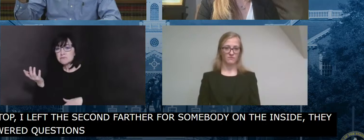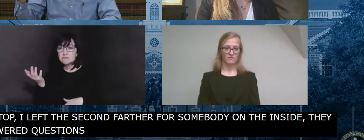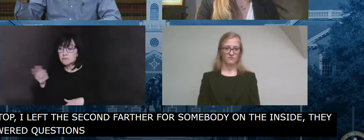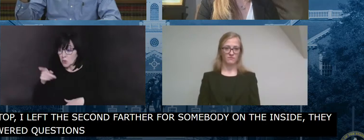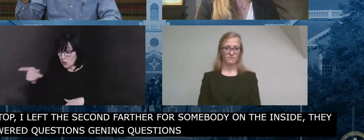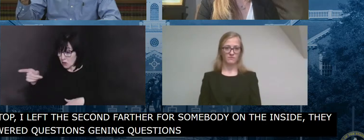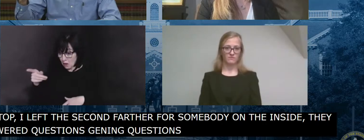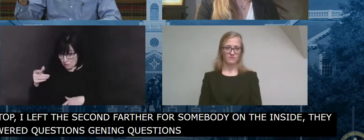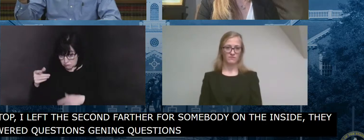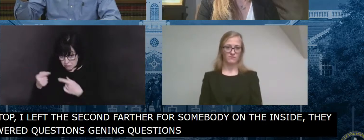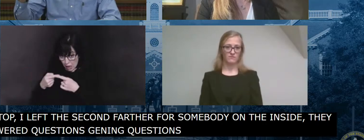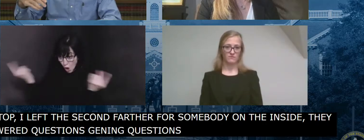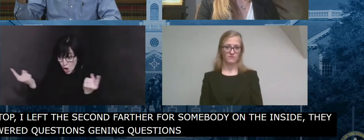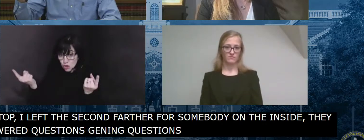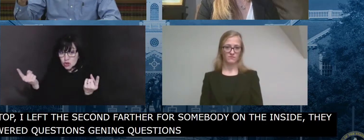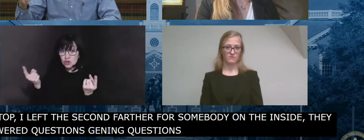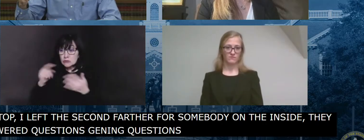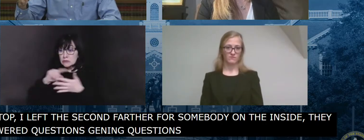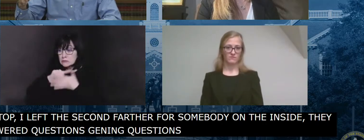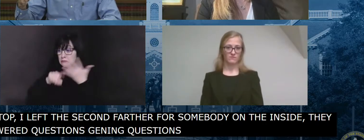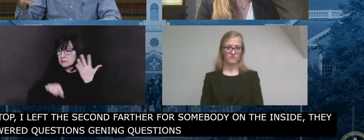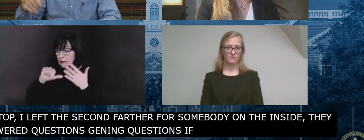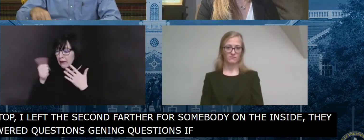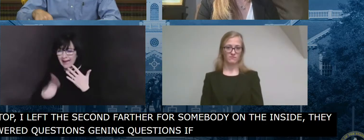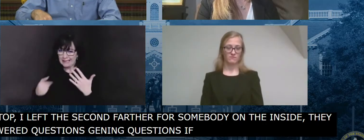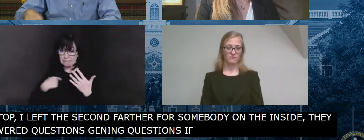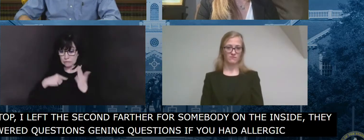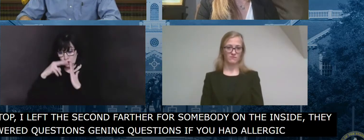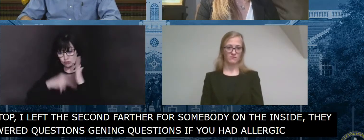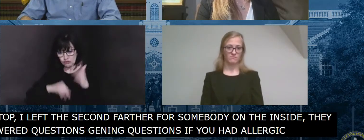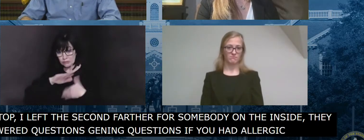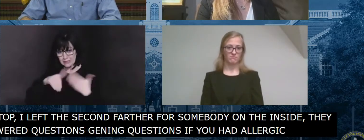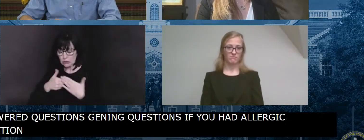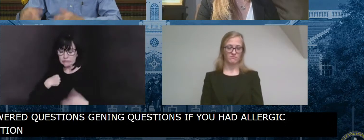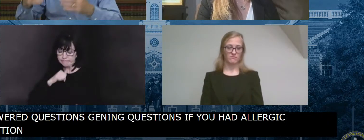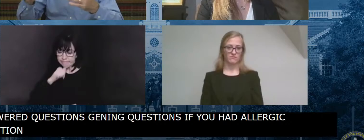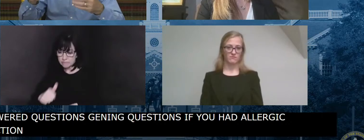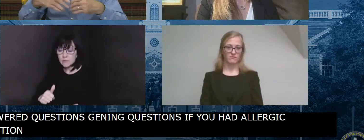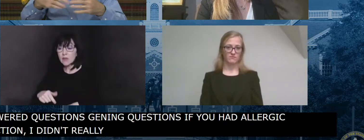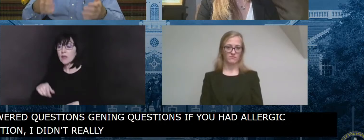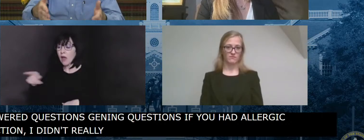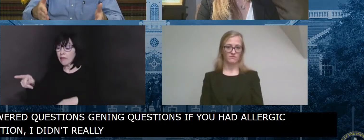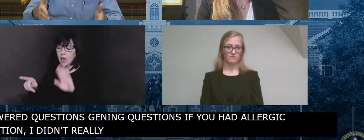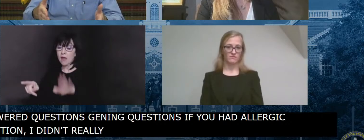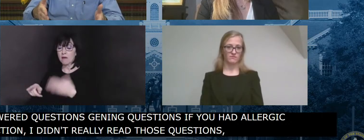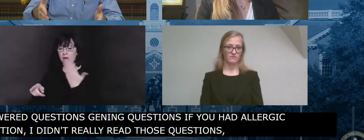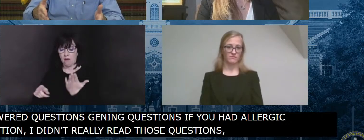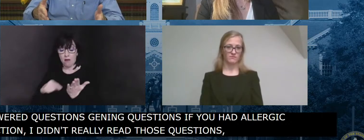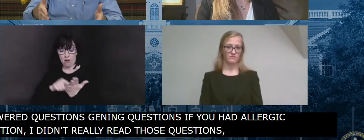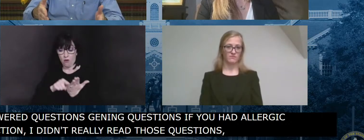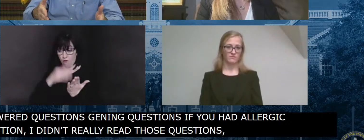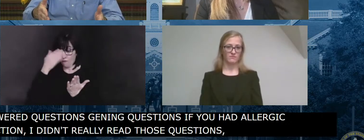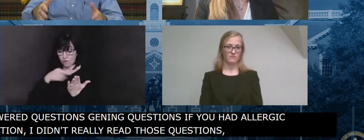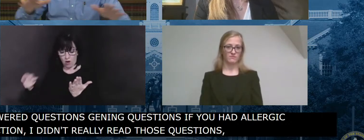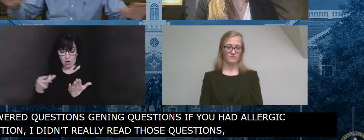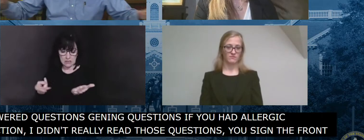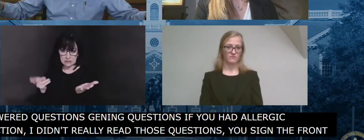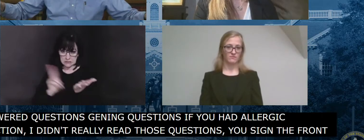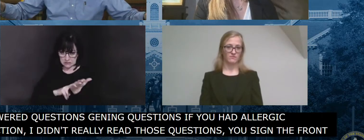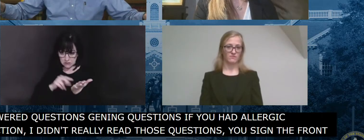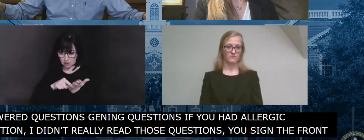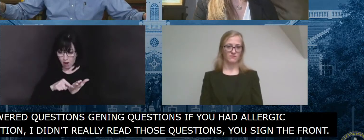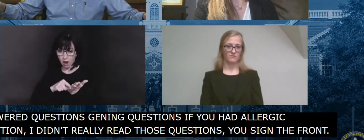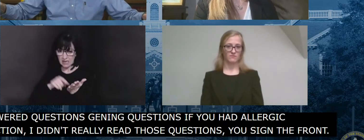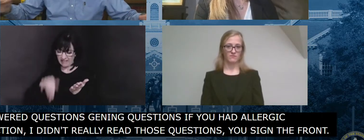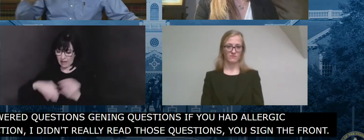allergic reaction to this or that, I didn't really read what those questions were. You signed the front. You were able to do that at a table inside the door. Everything